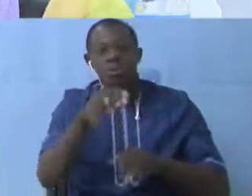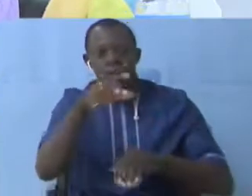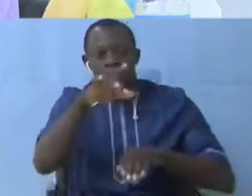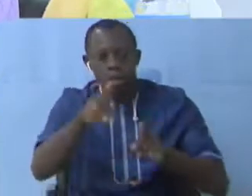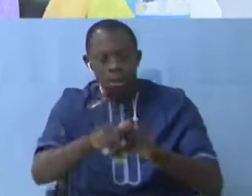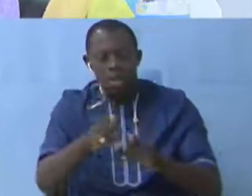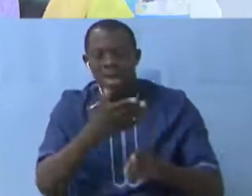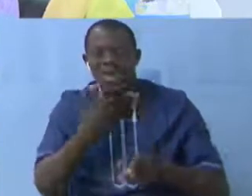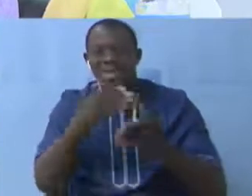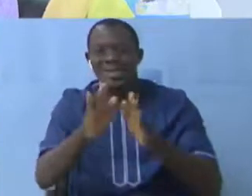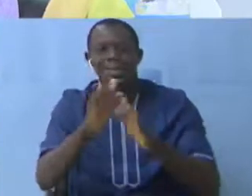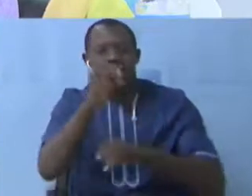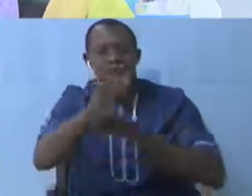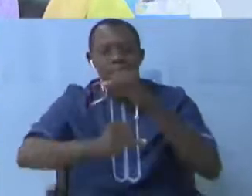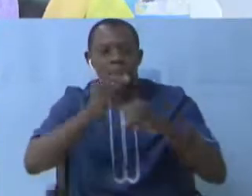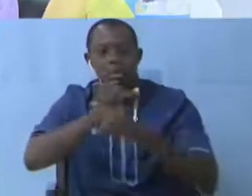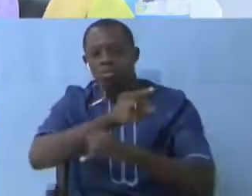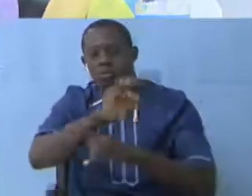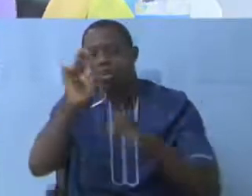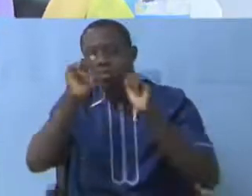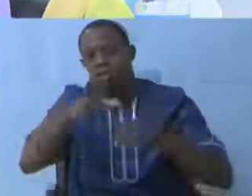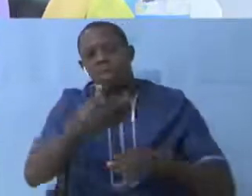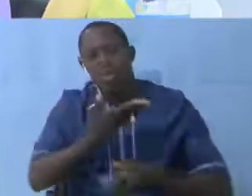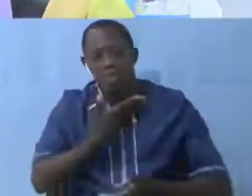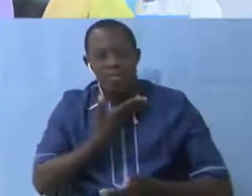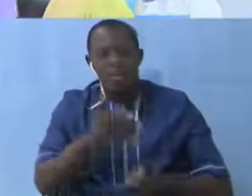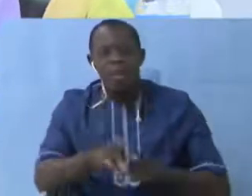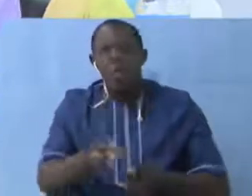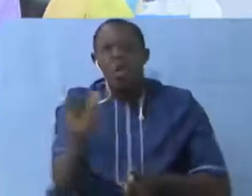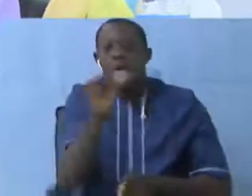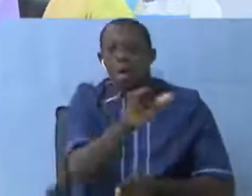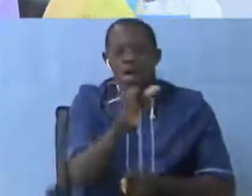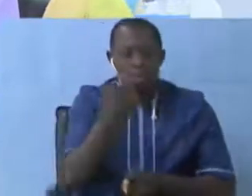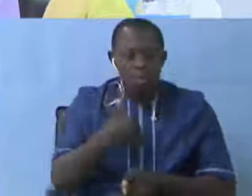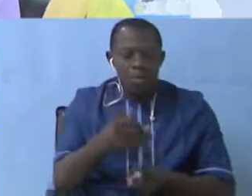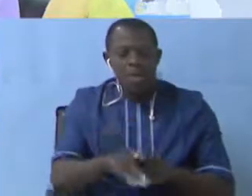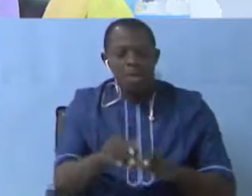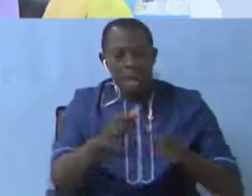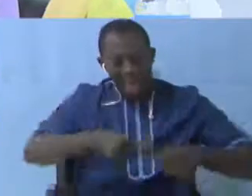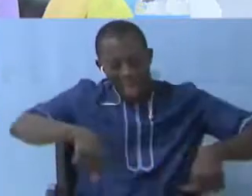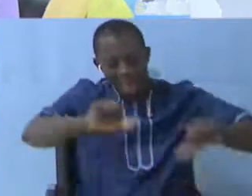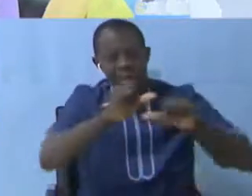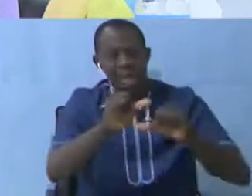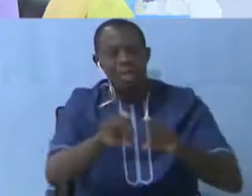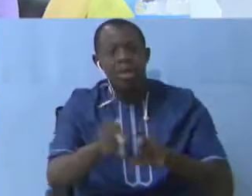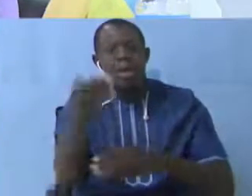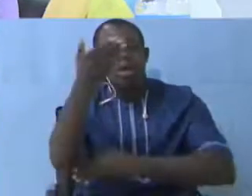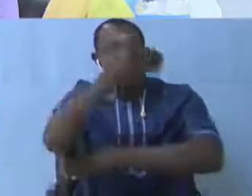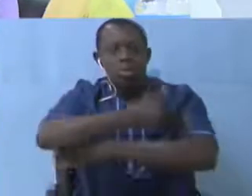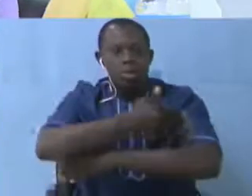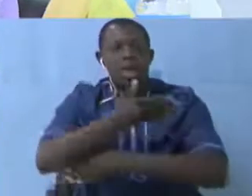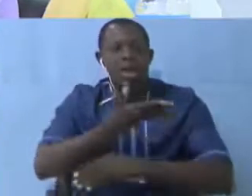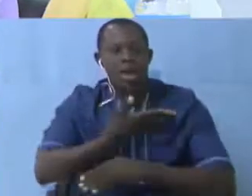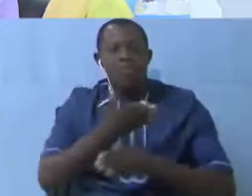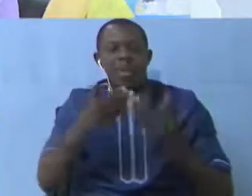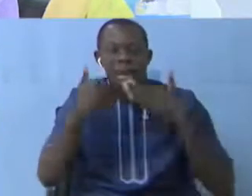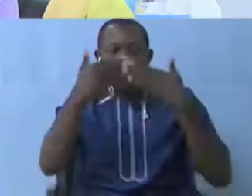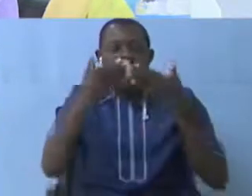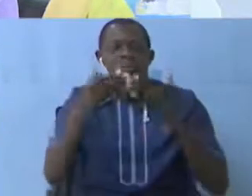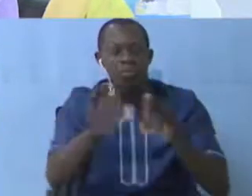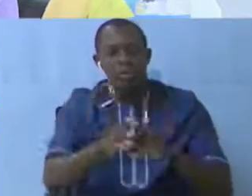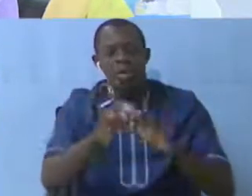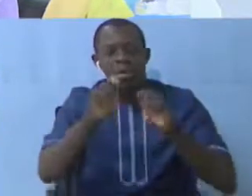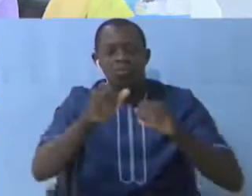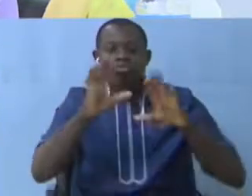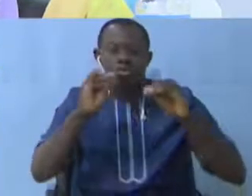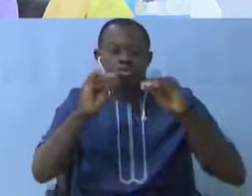So some of the colleagues came around the border. They were given a lot of possibilities to at least speak to